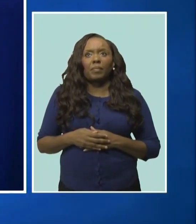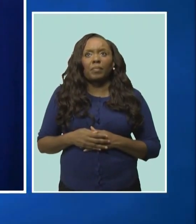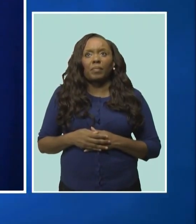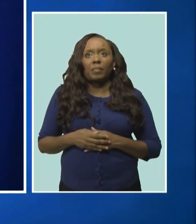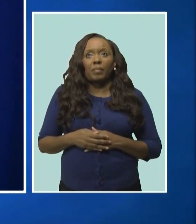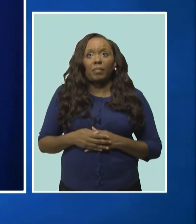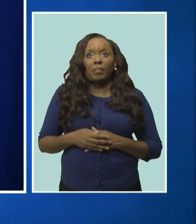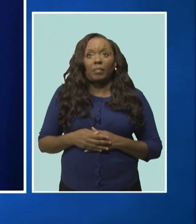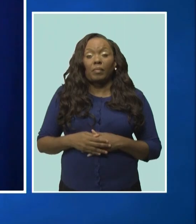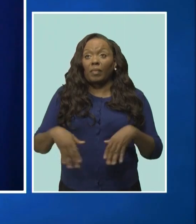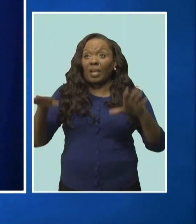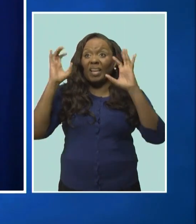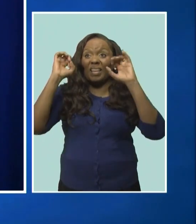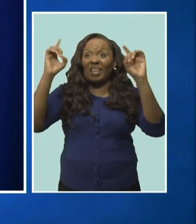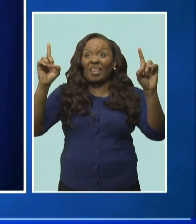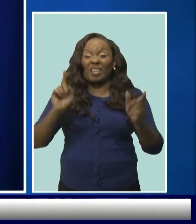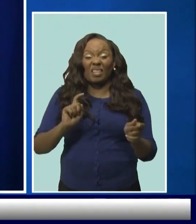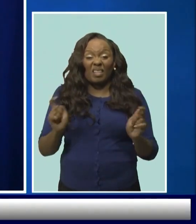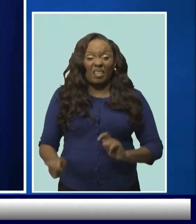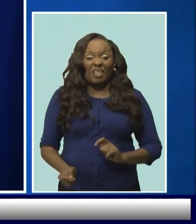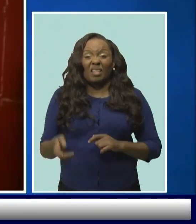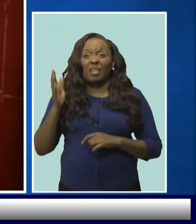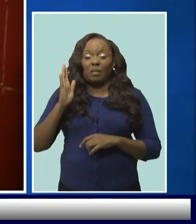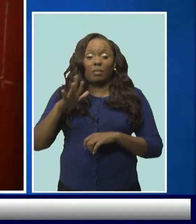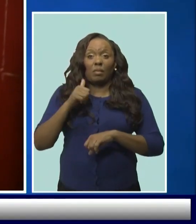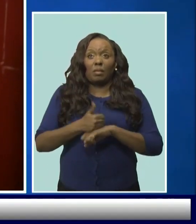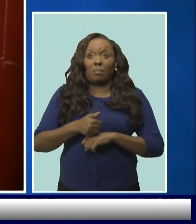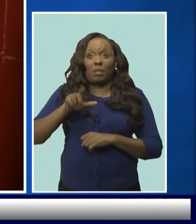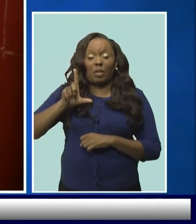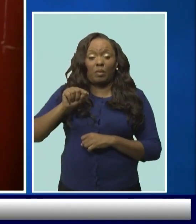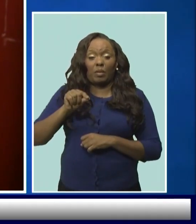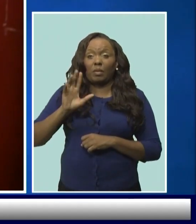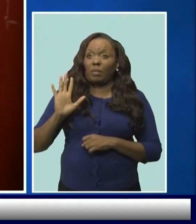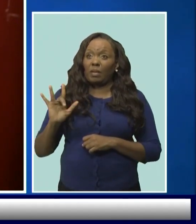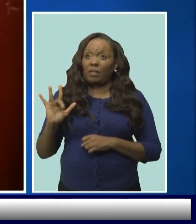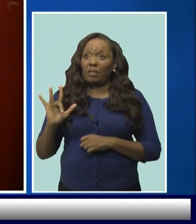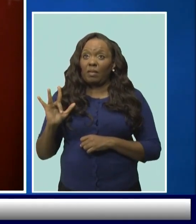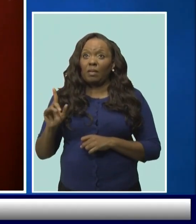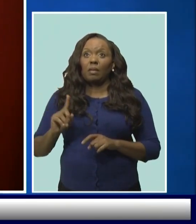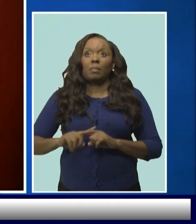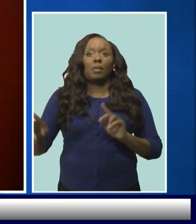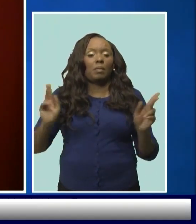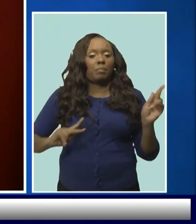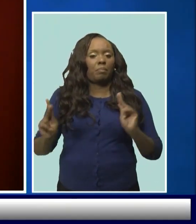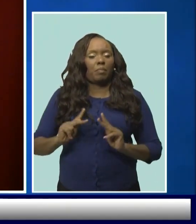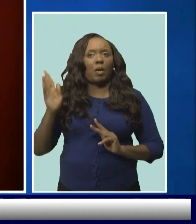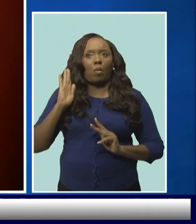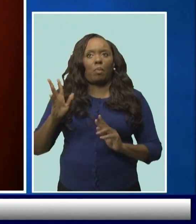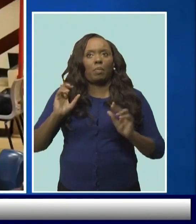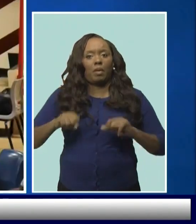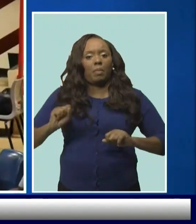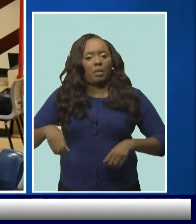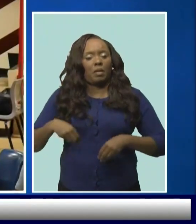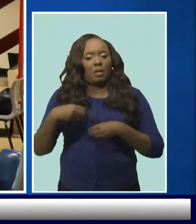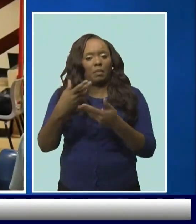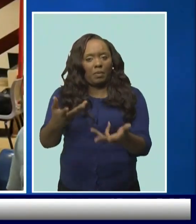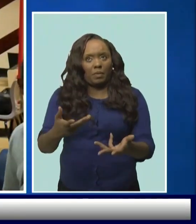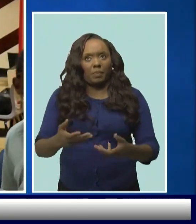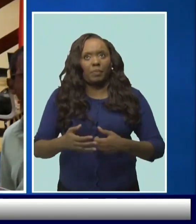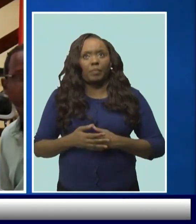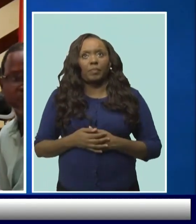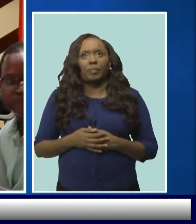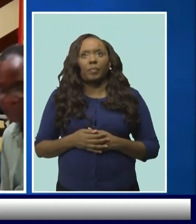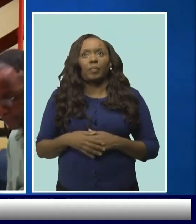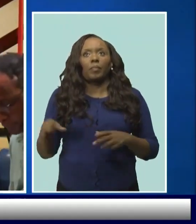Education transformation is intended to be implemented in 2025, but the public will get to contribute to it. And officials have